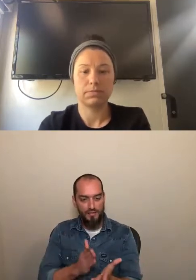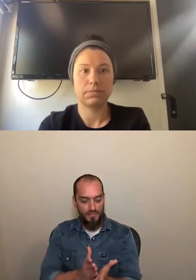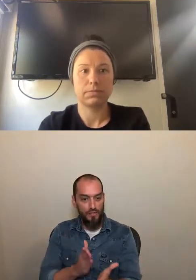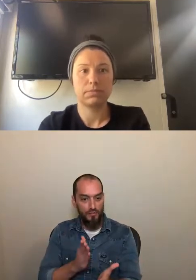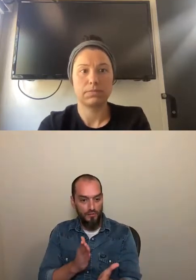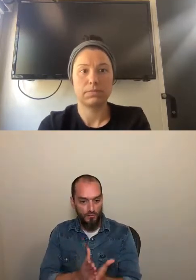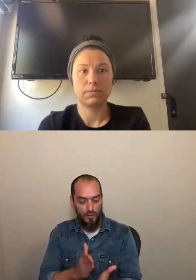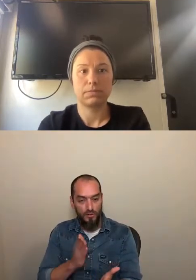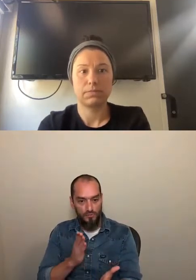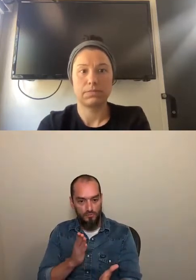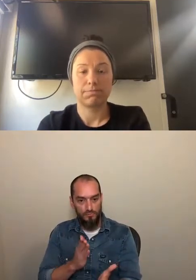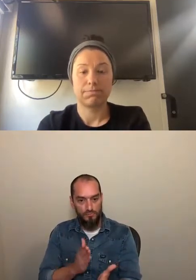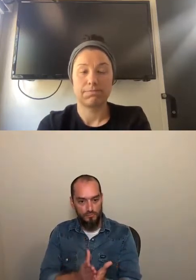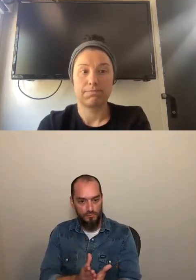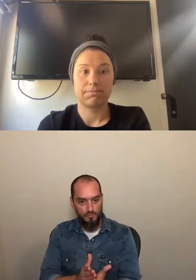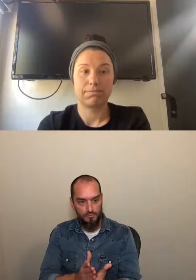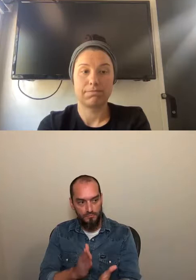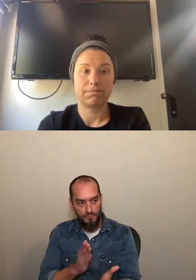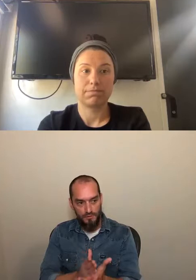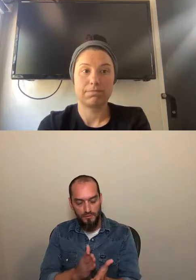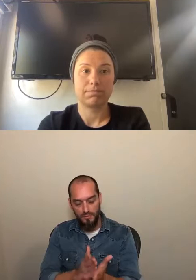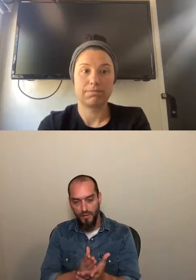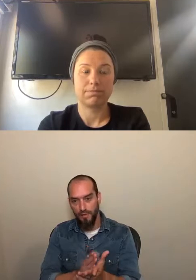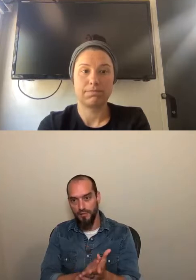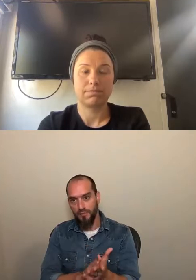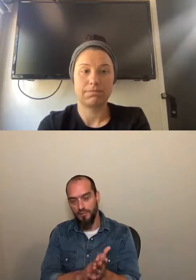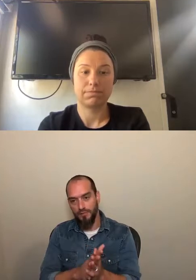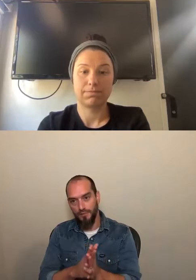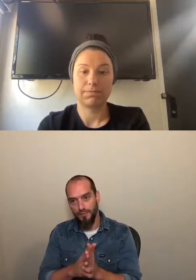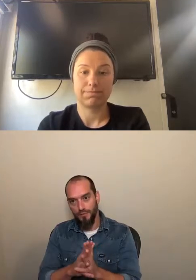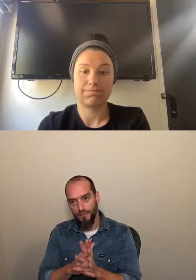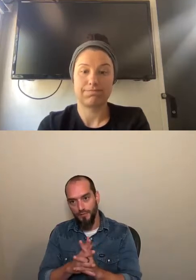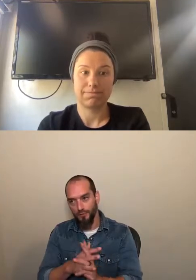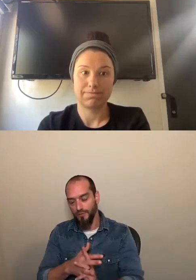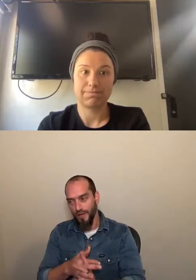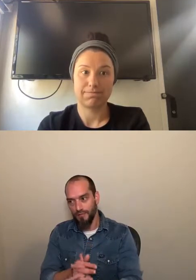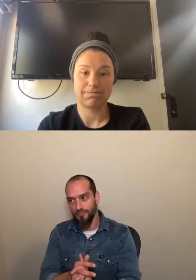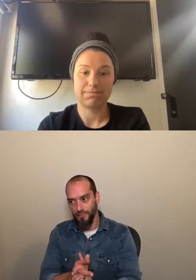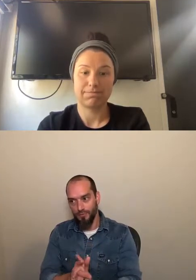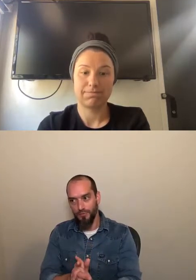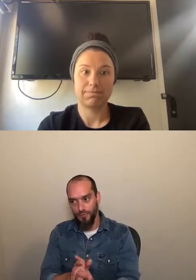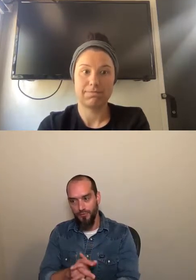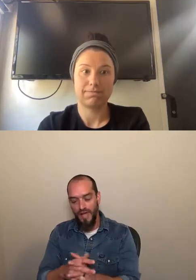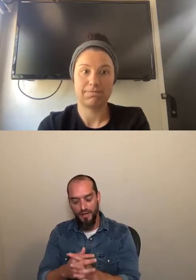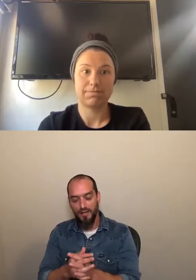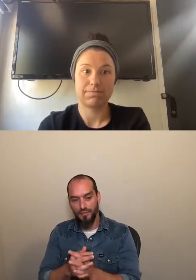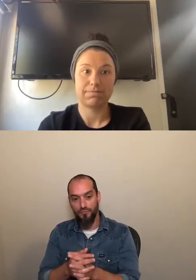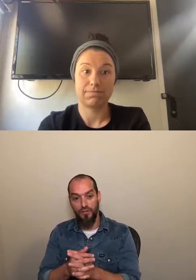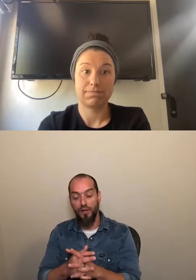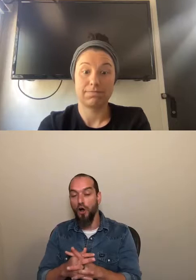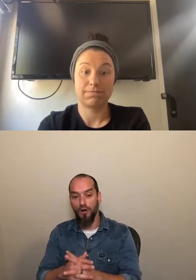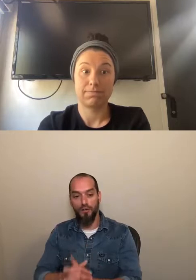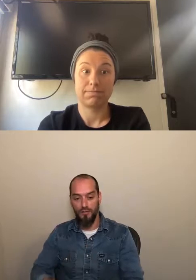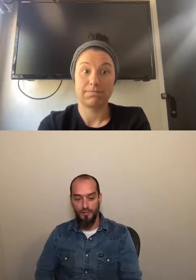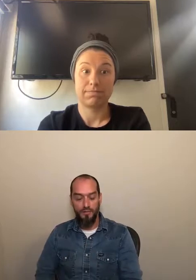That seller of the home is not too happy. And we've had some people go at us